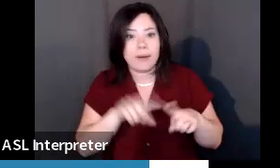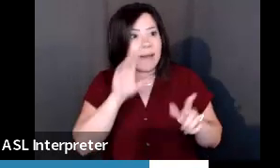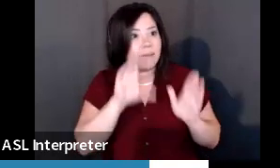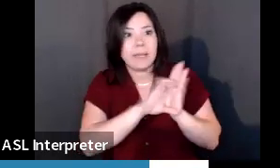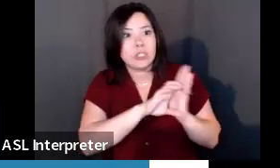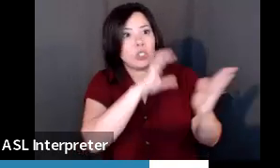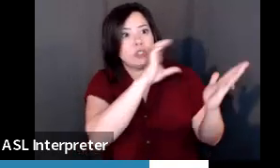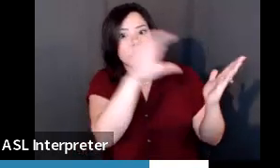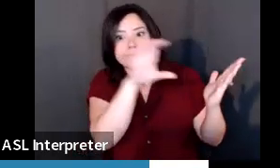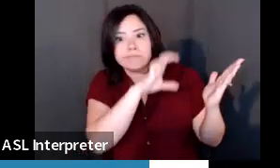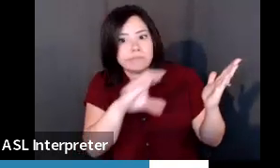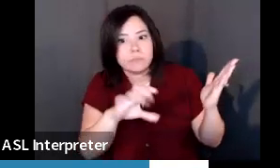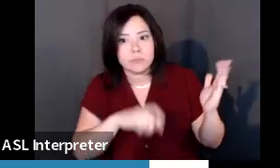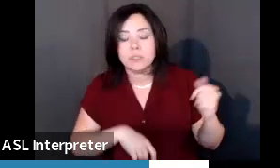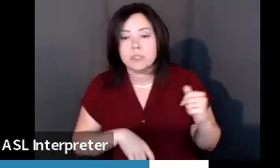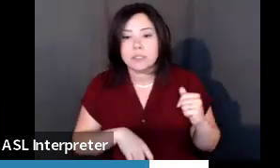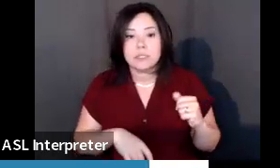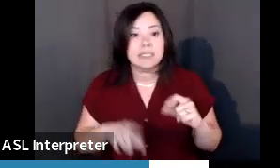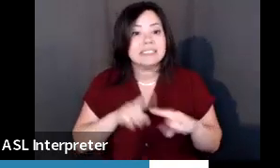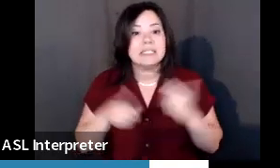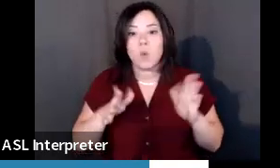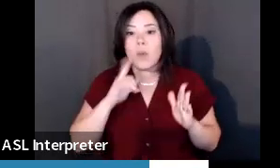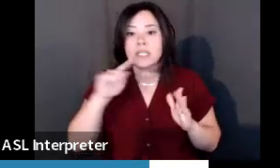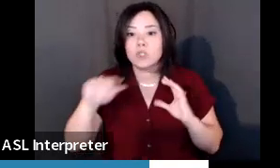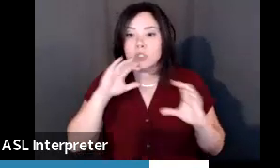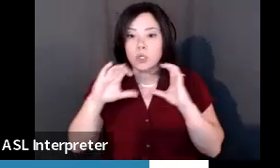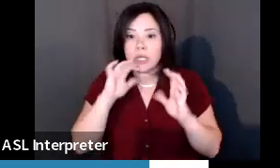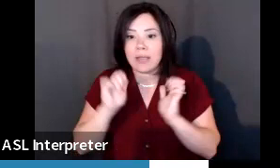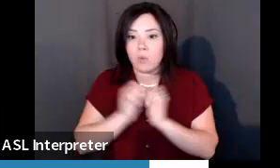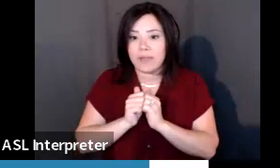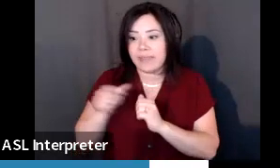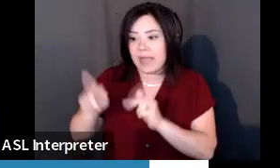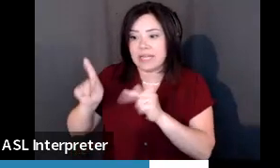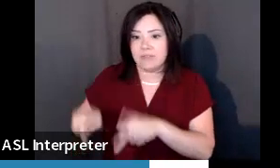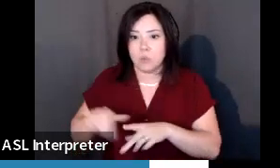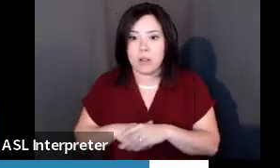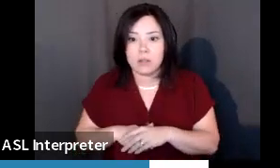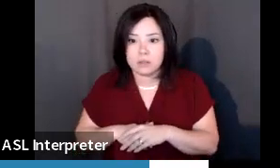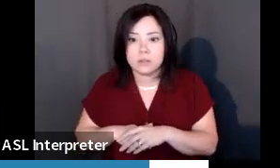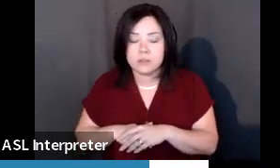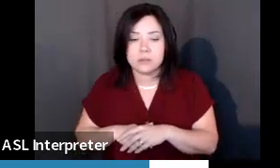it, just different ways for you to communicate with that individual.